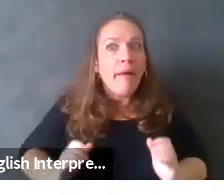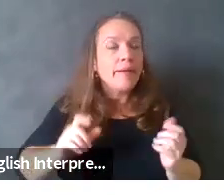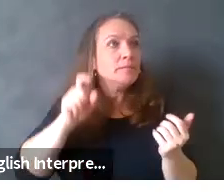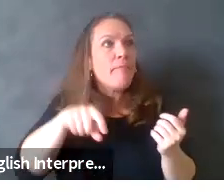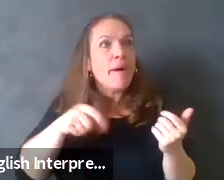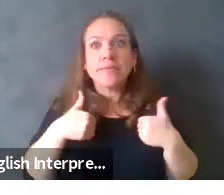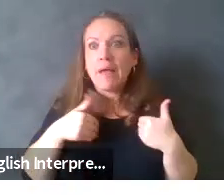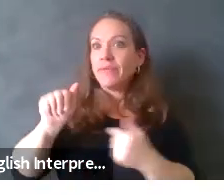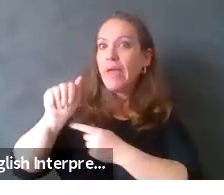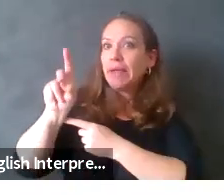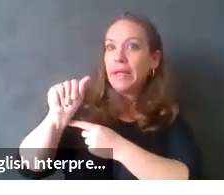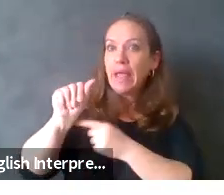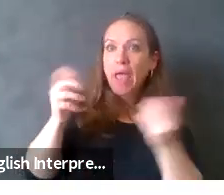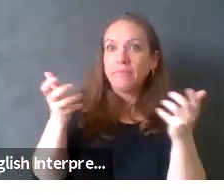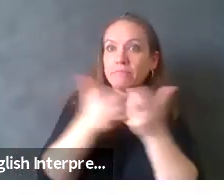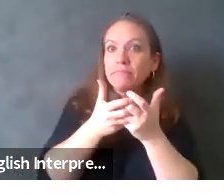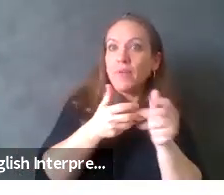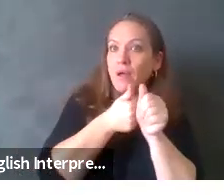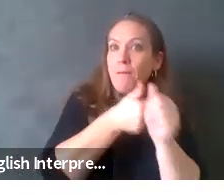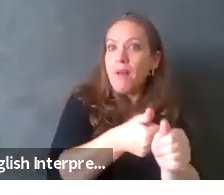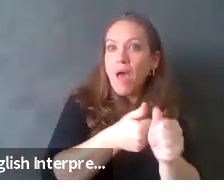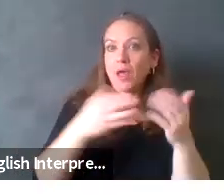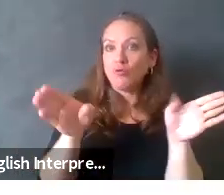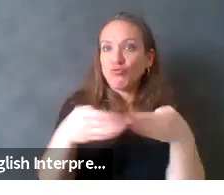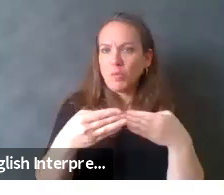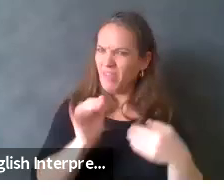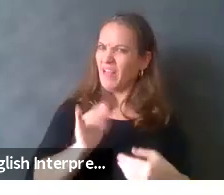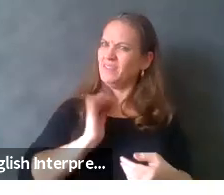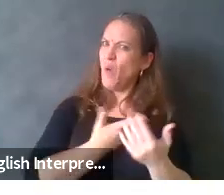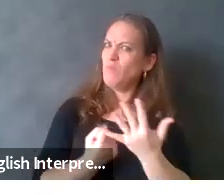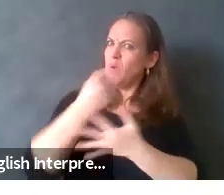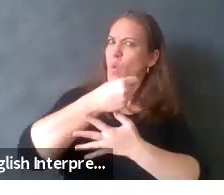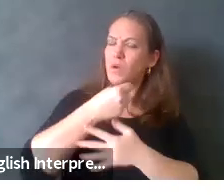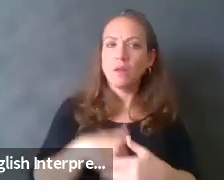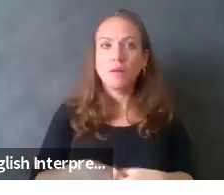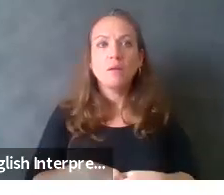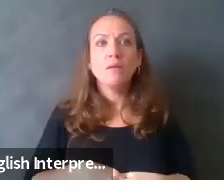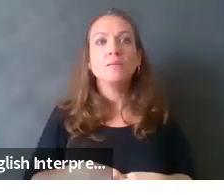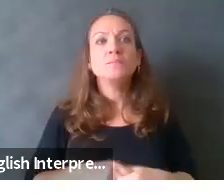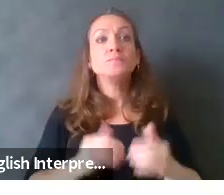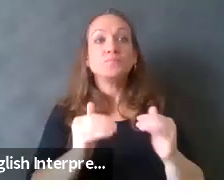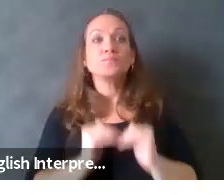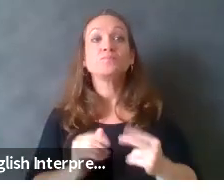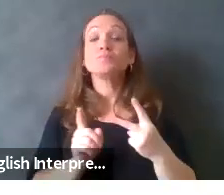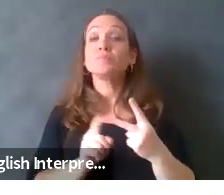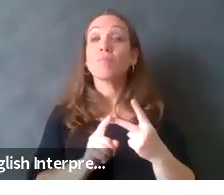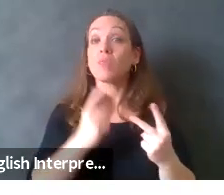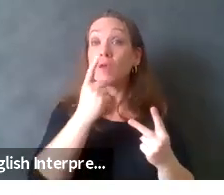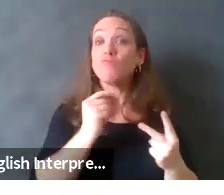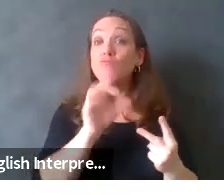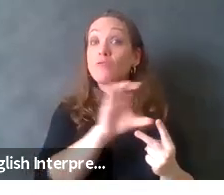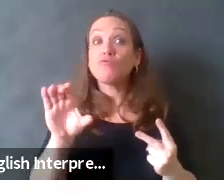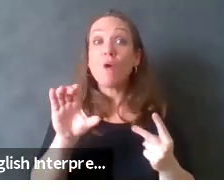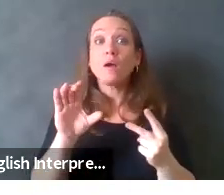an ADA compliant room, and that is a priority for us. Red Cross Disability Integration Specialists,